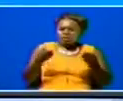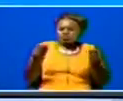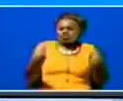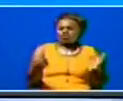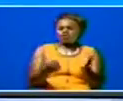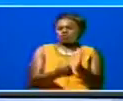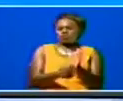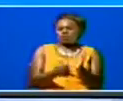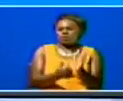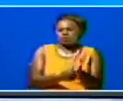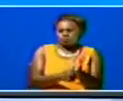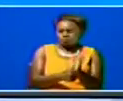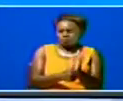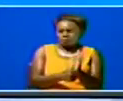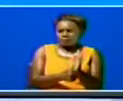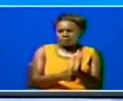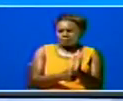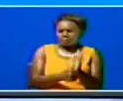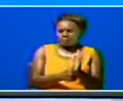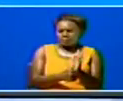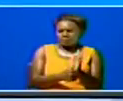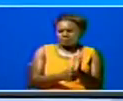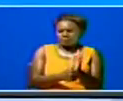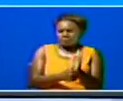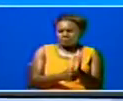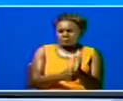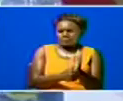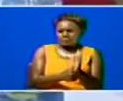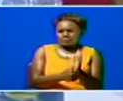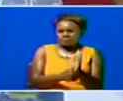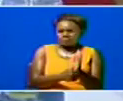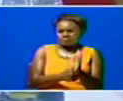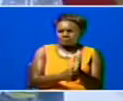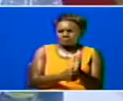situation, as Faisal Abdurrahman now reports from Wajir.